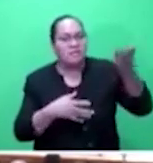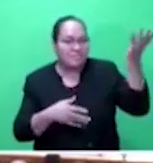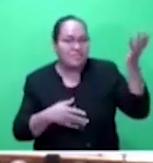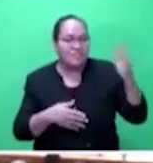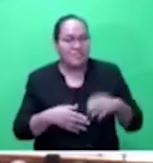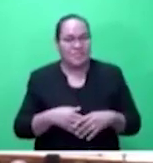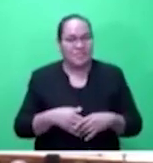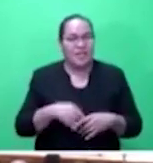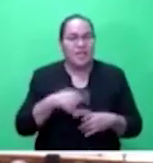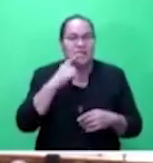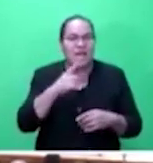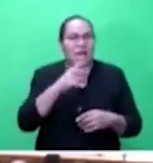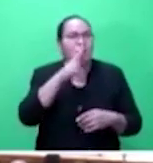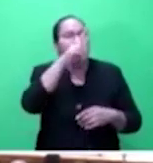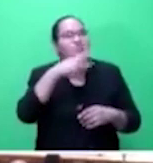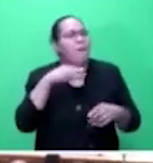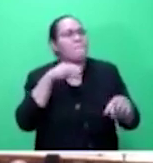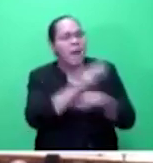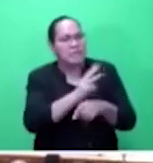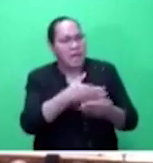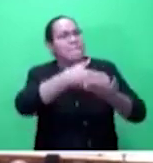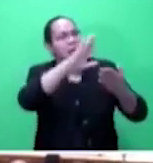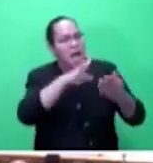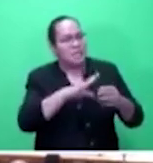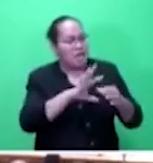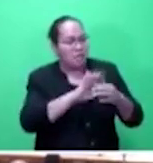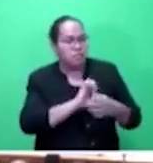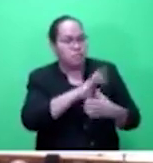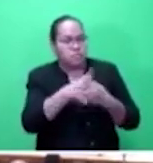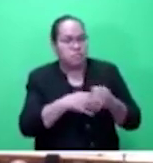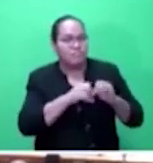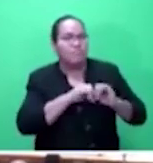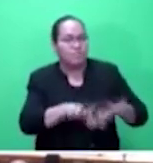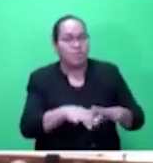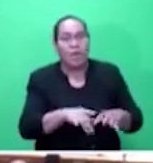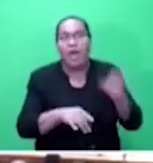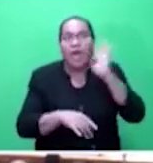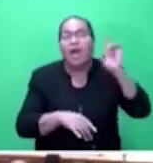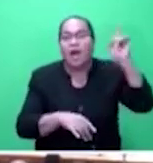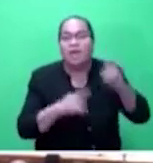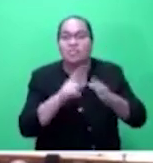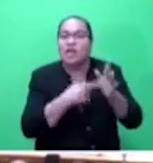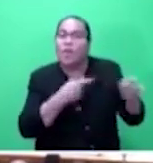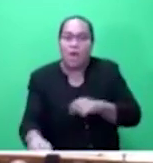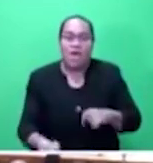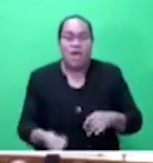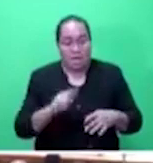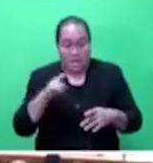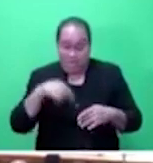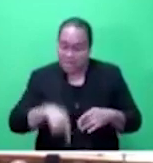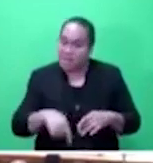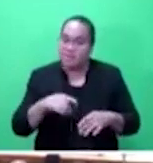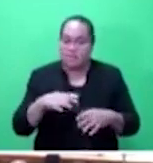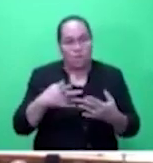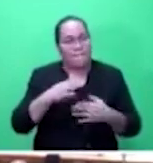stimulus more than 2 months after the first case in January. But times like this call for